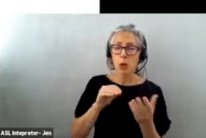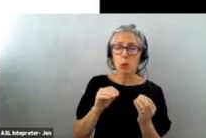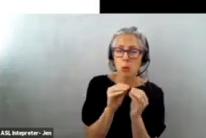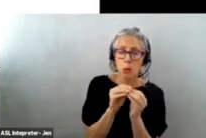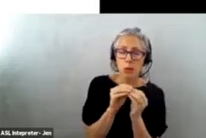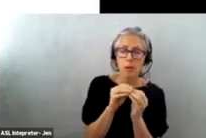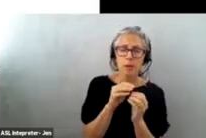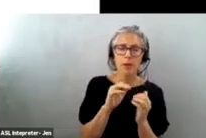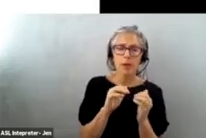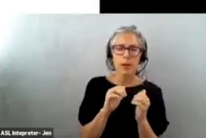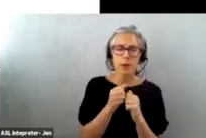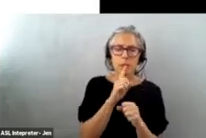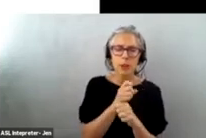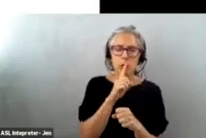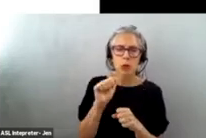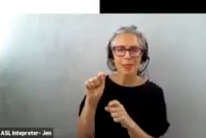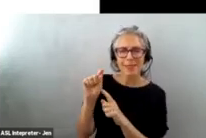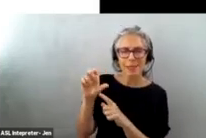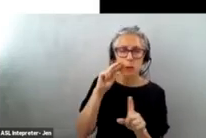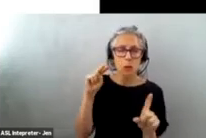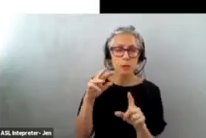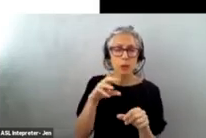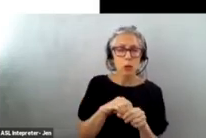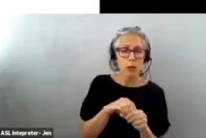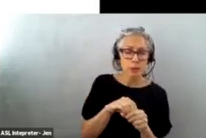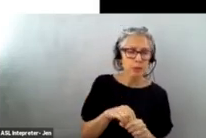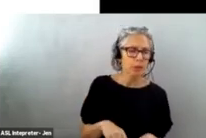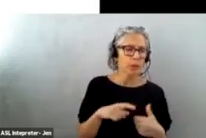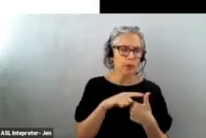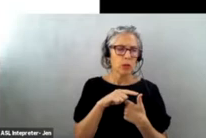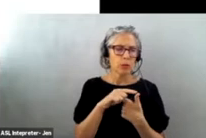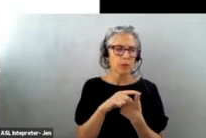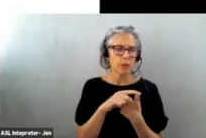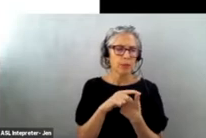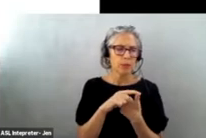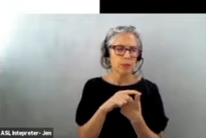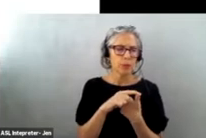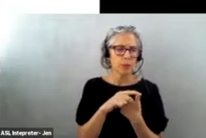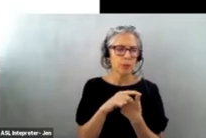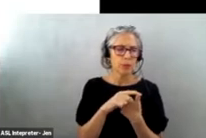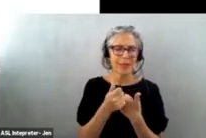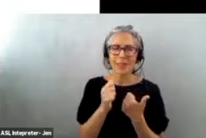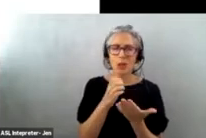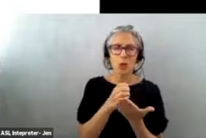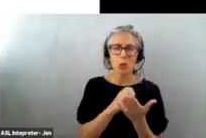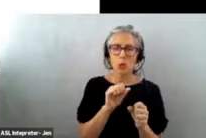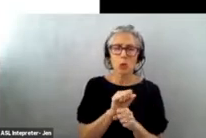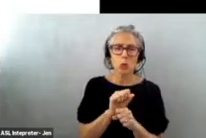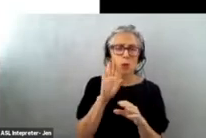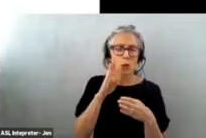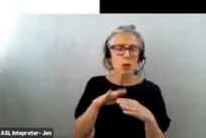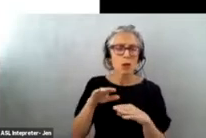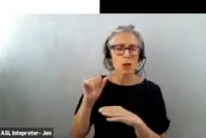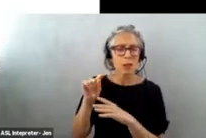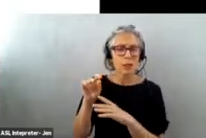can ensure that autistic perspectives are being included. The first suggestion is that any coursework that focuses on